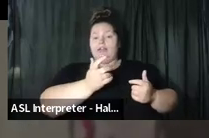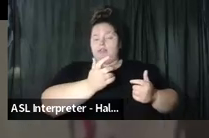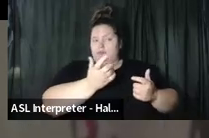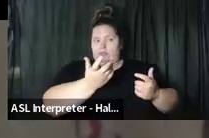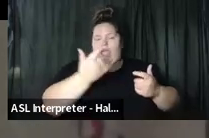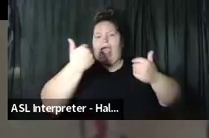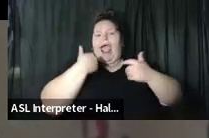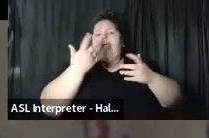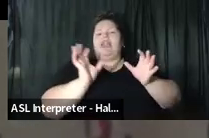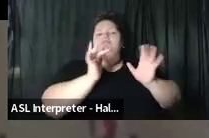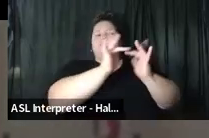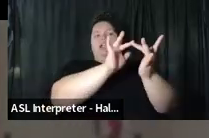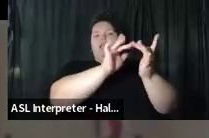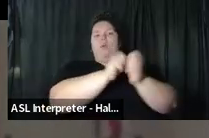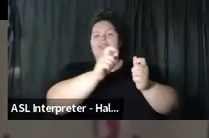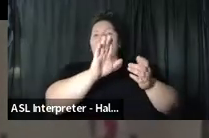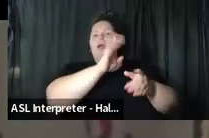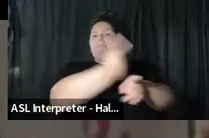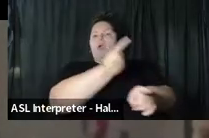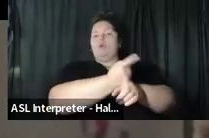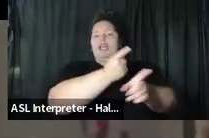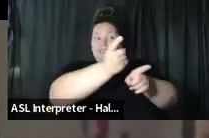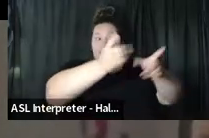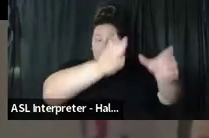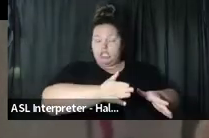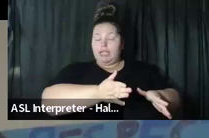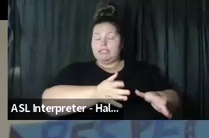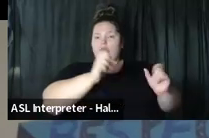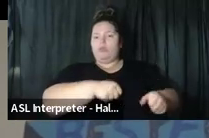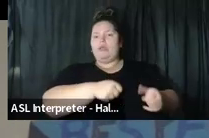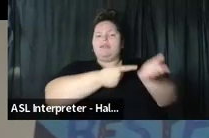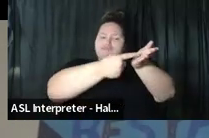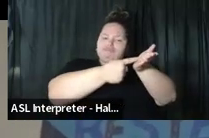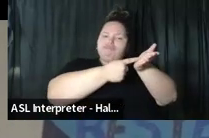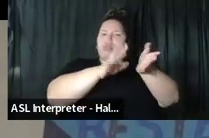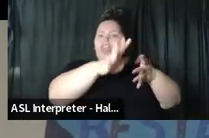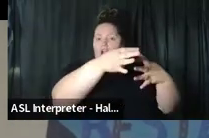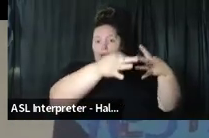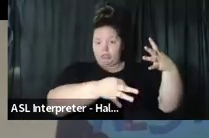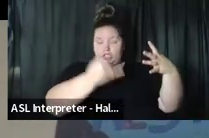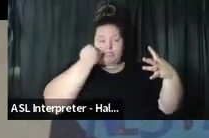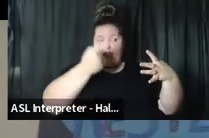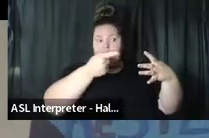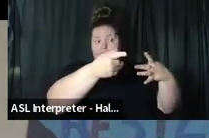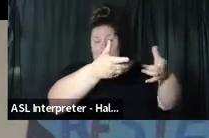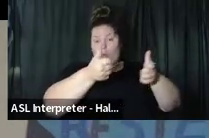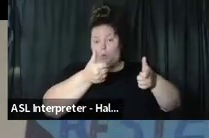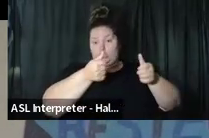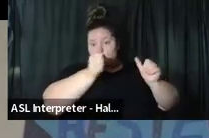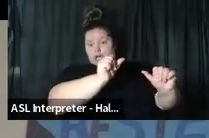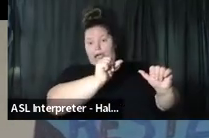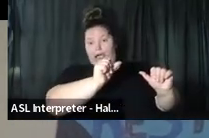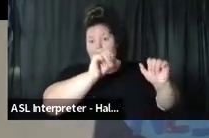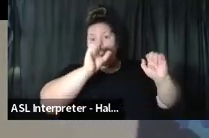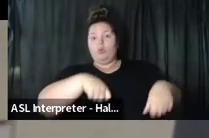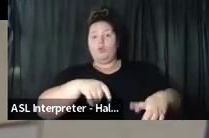through the options that we have. And if they want to try something, we can provide demos. We can come to folks to do those demos, or they can